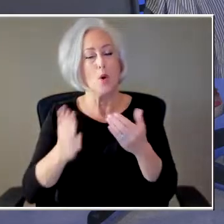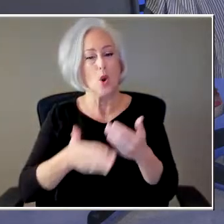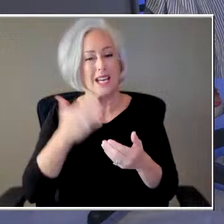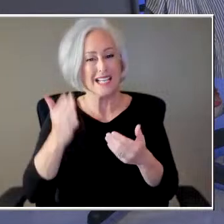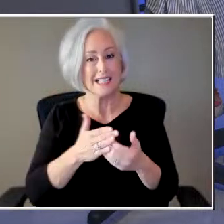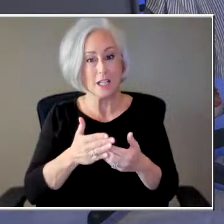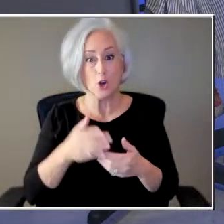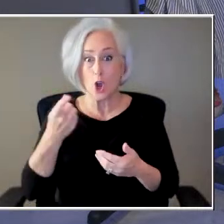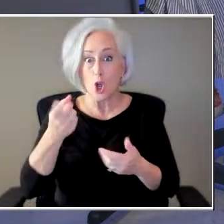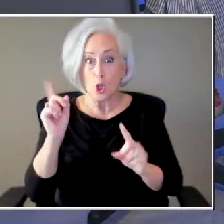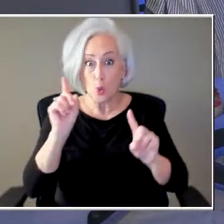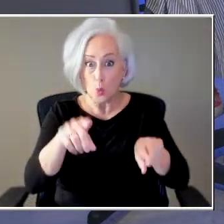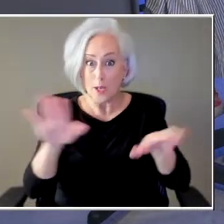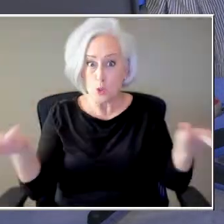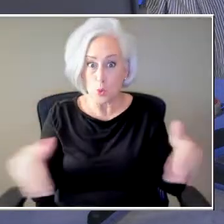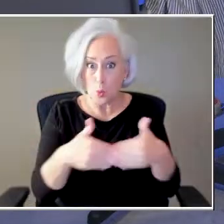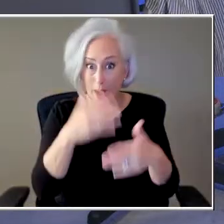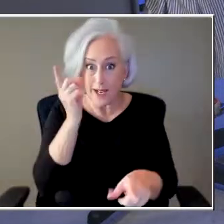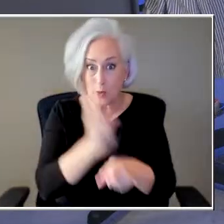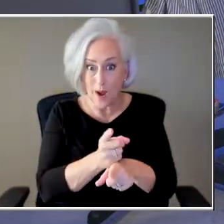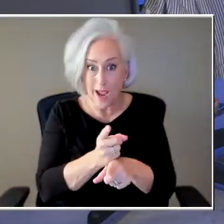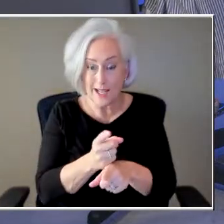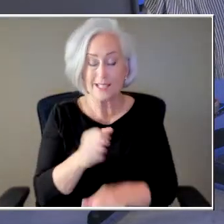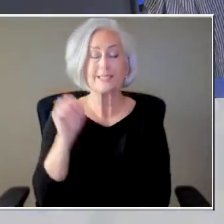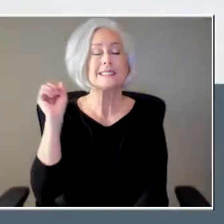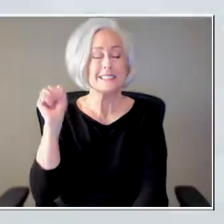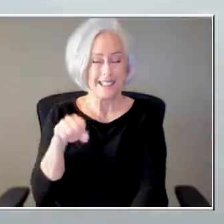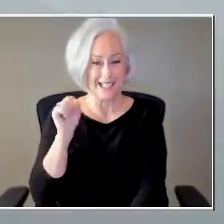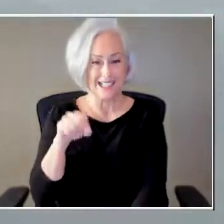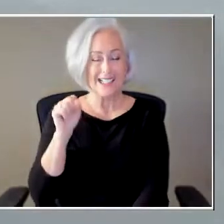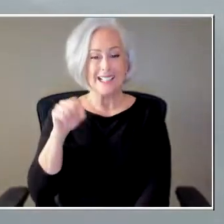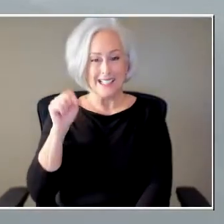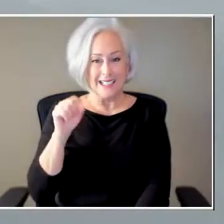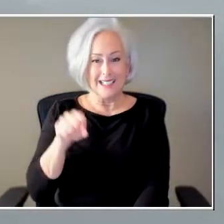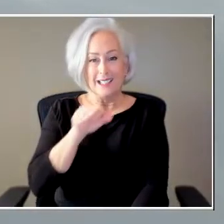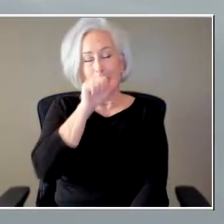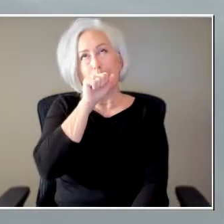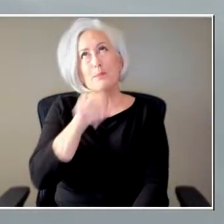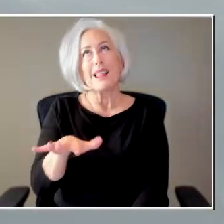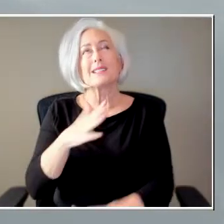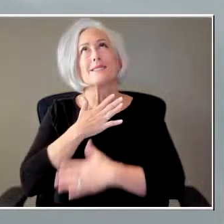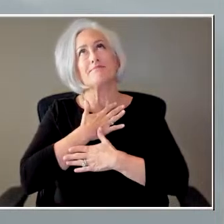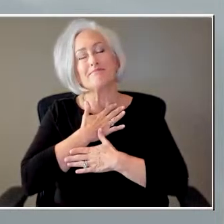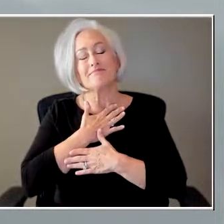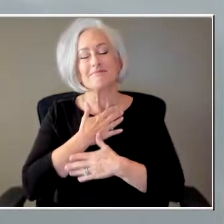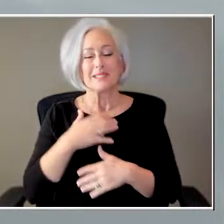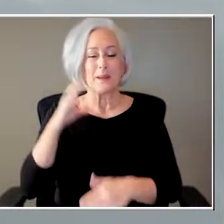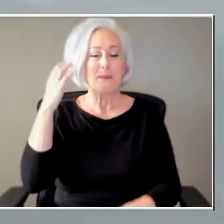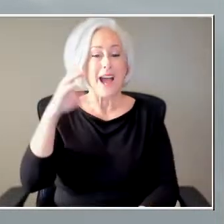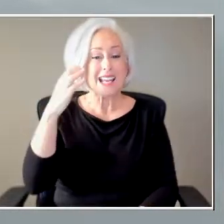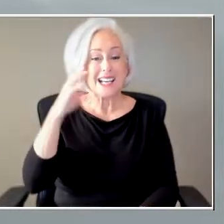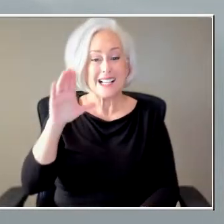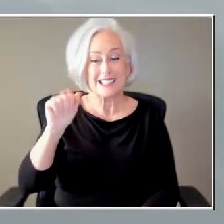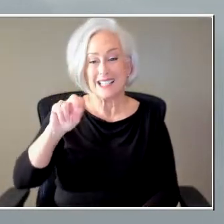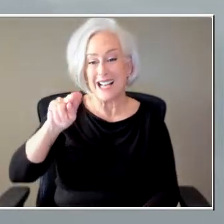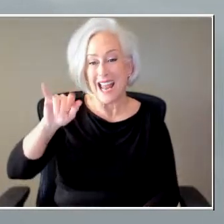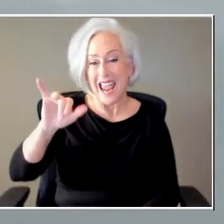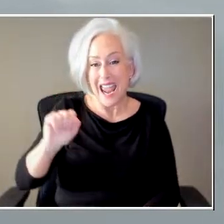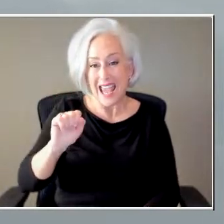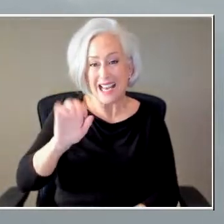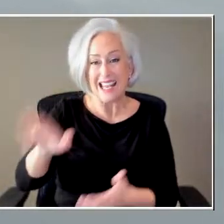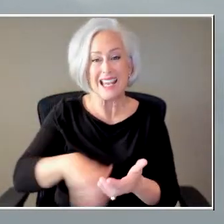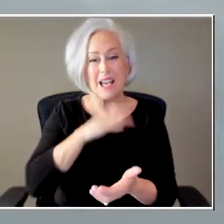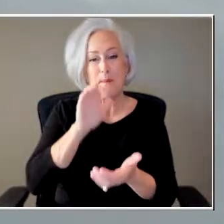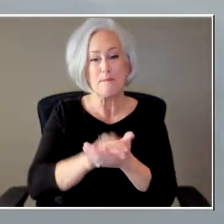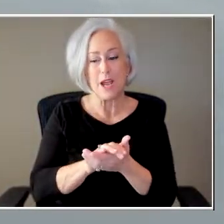I understand? I did, yes. So such a blessing. My cousin Annie, she got married last summer, and so